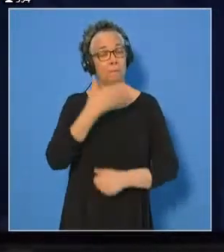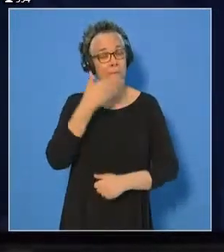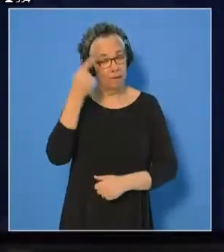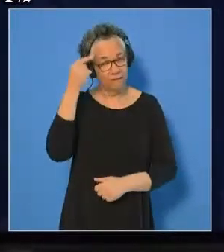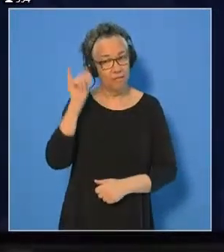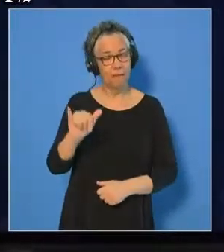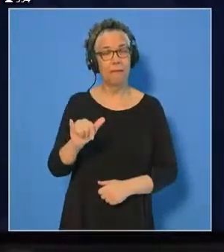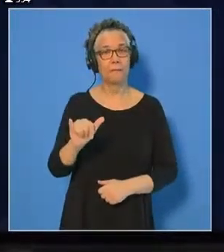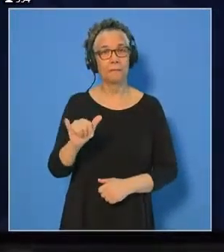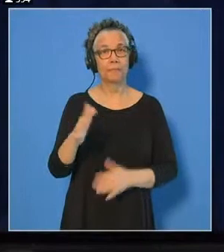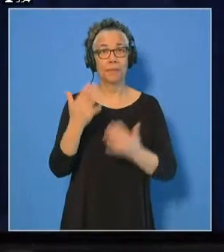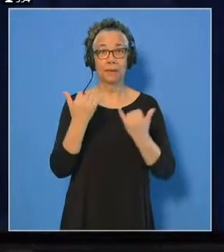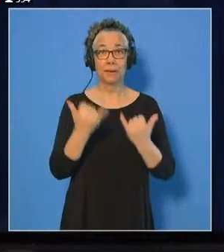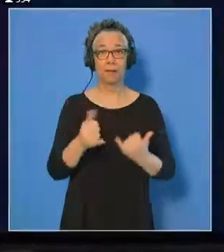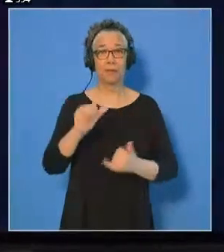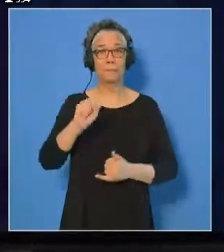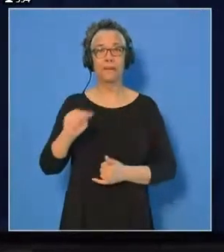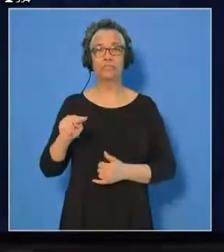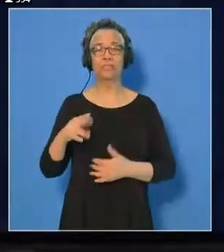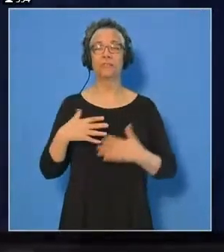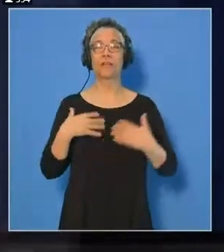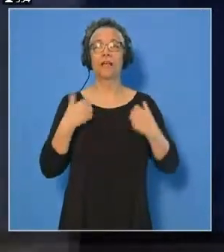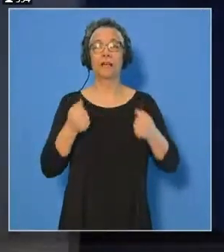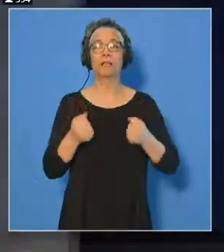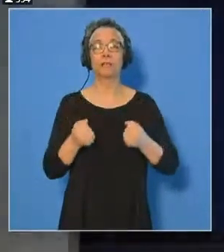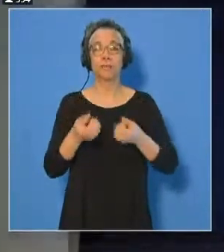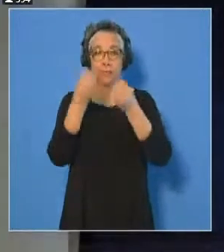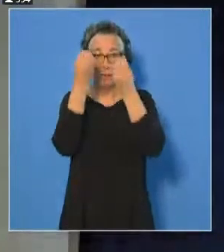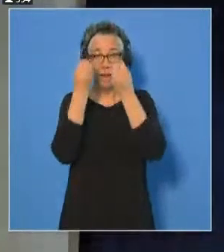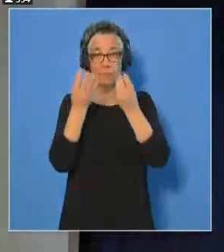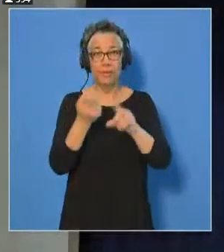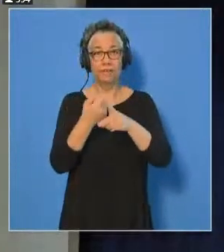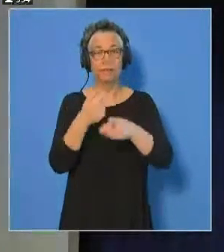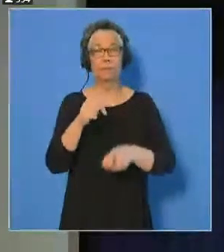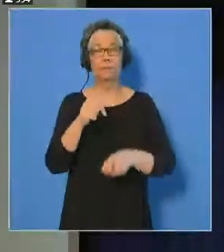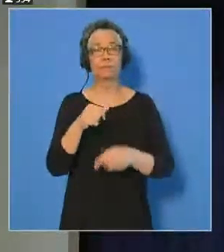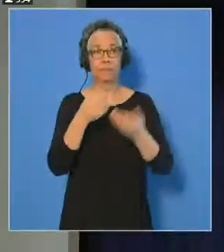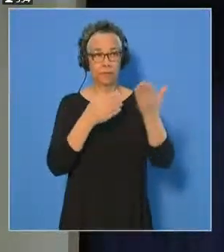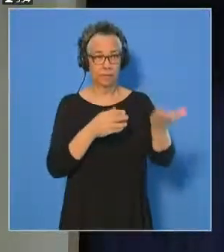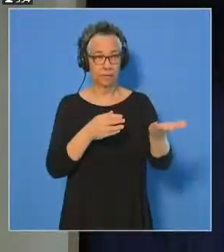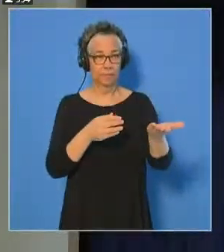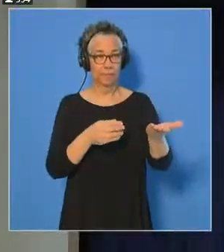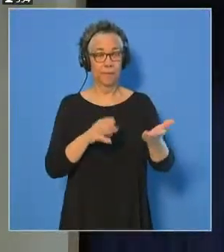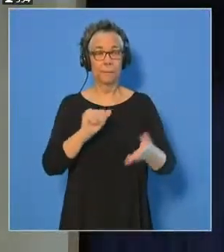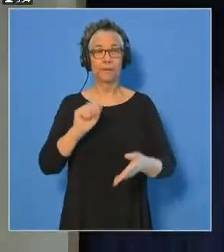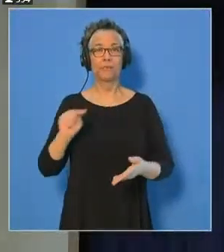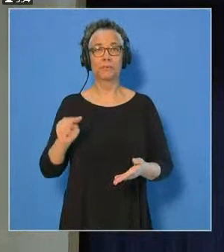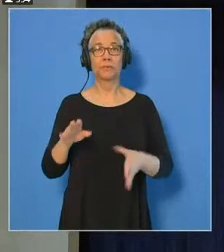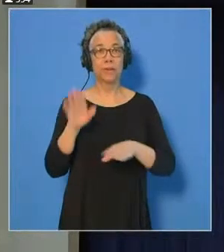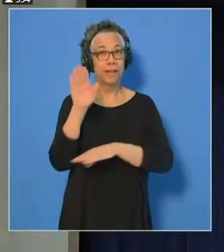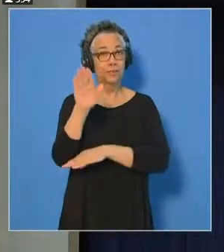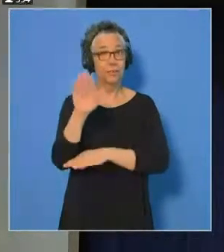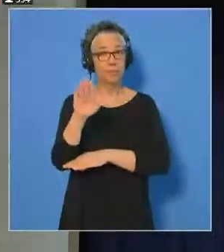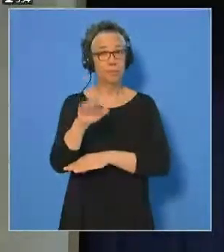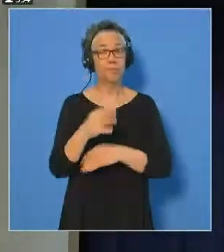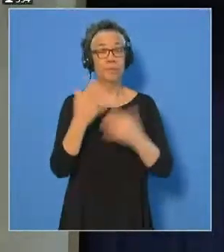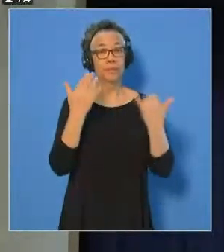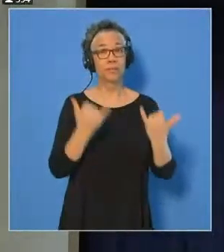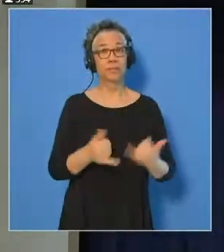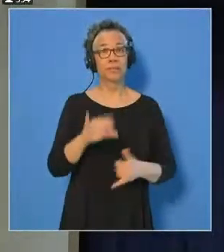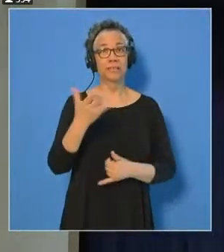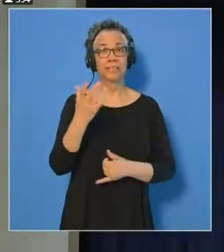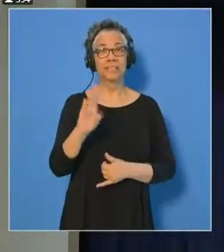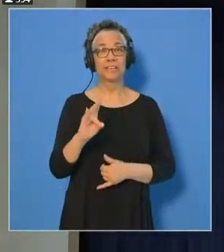Health will provide an update from her ministry. Minister? Good afternoon. Today, there were 17 test